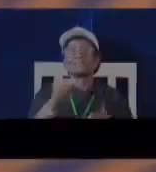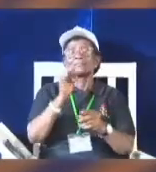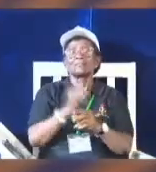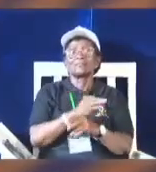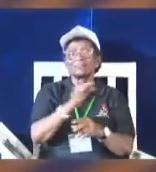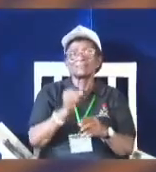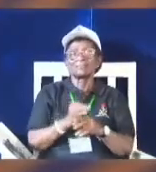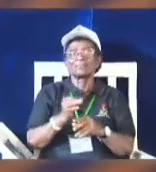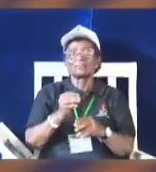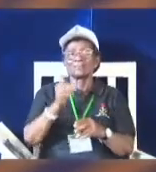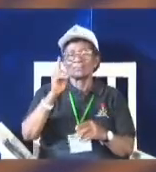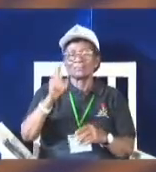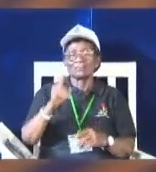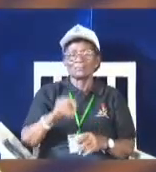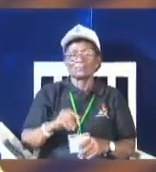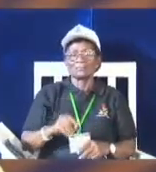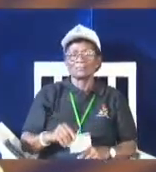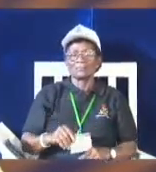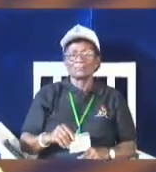Big